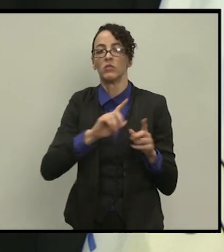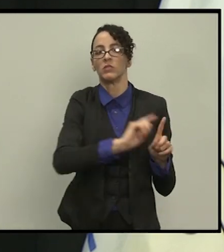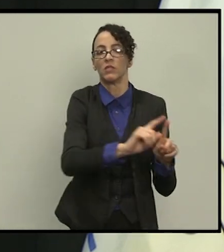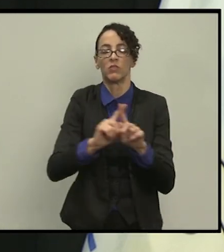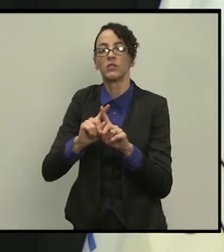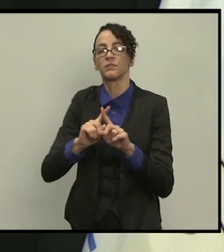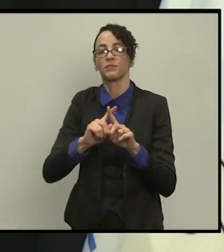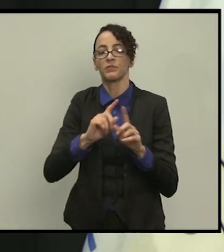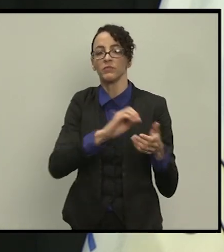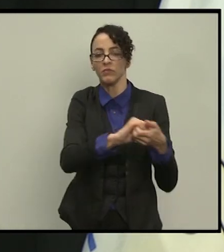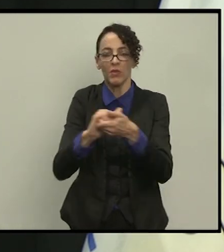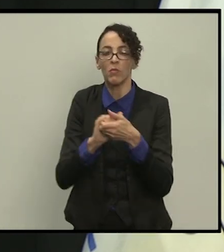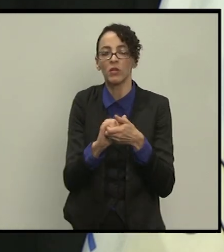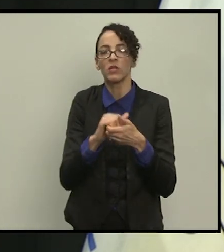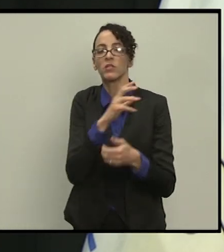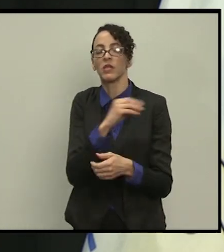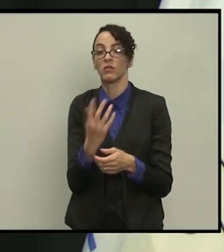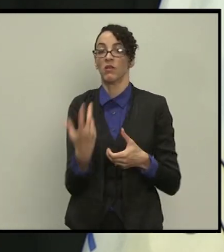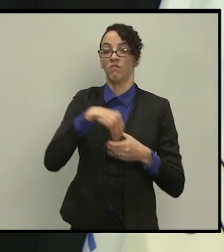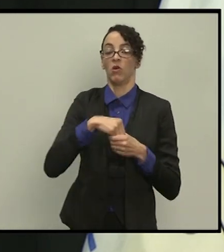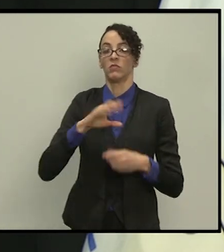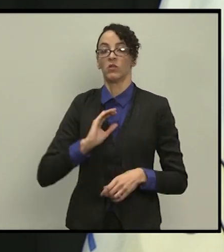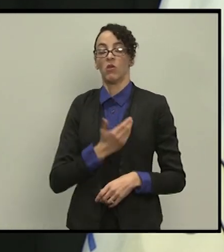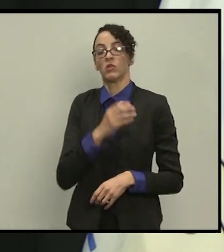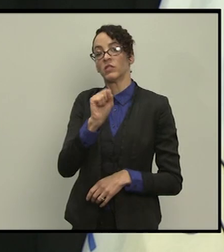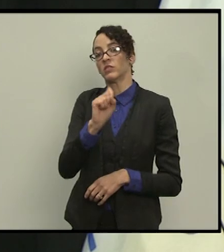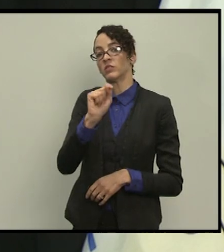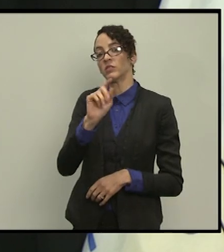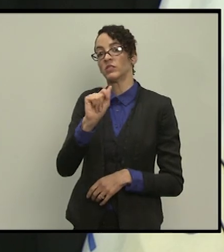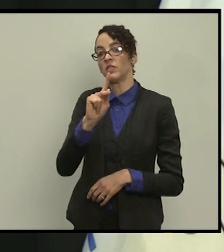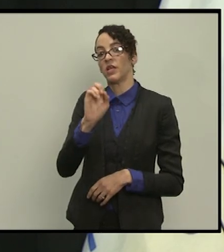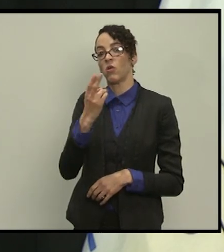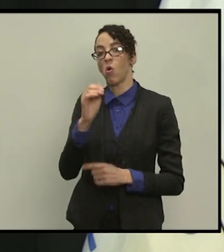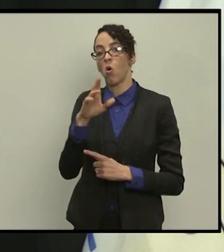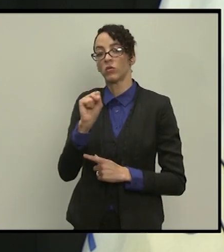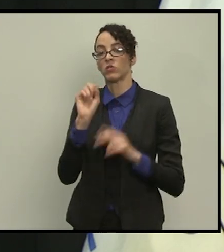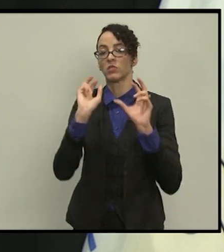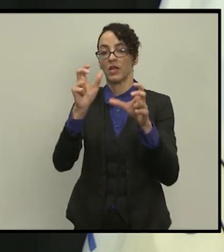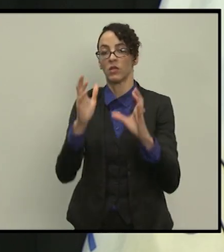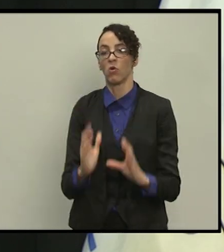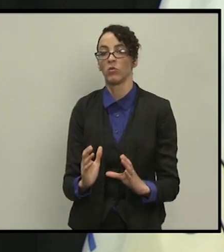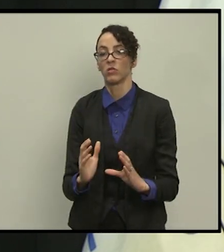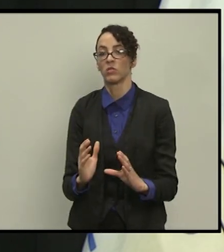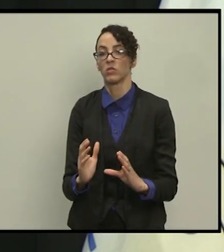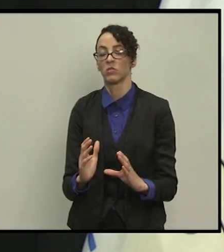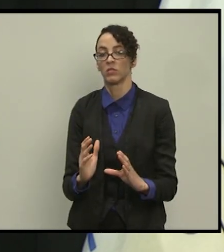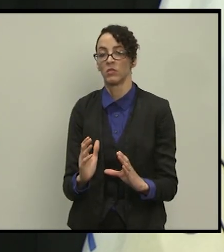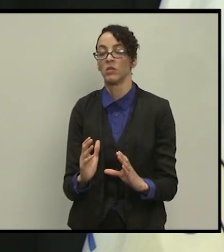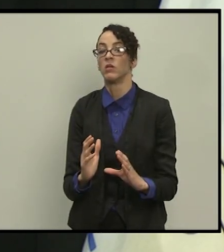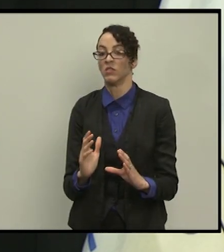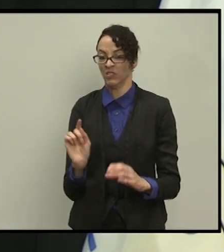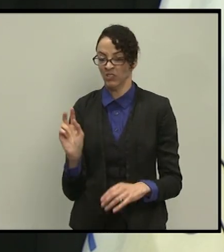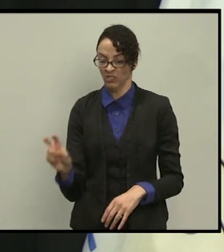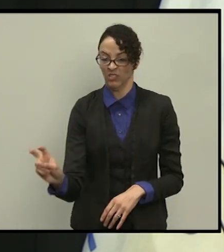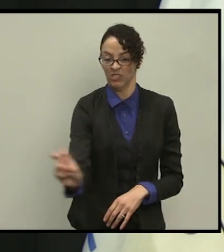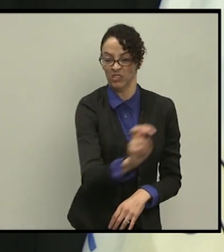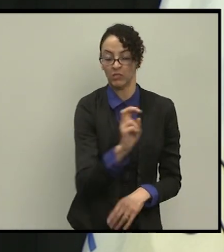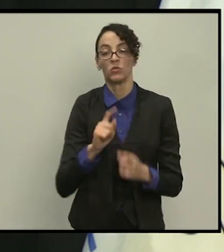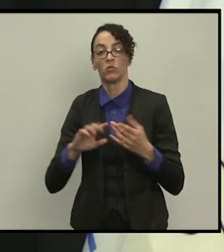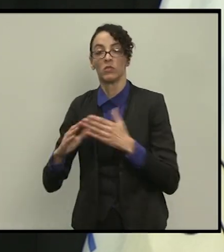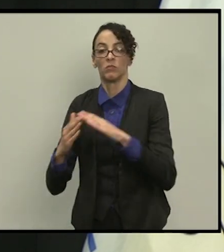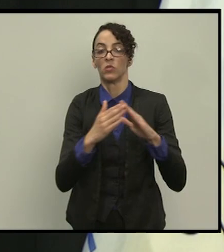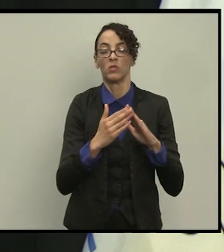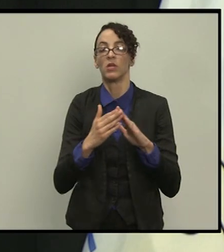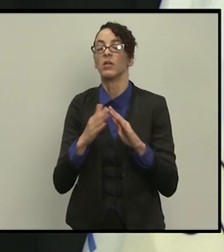sure that folks are aware of the new rule around face coverings and to make sure that they have what they need to follow that order. We've been working